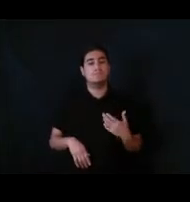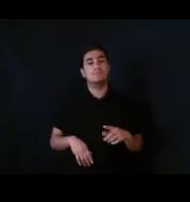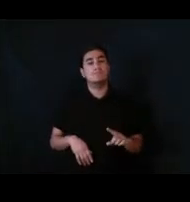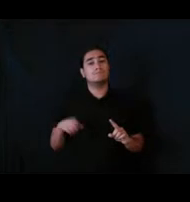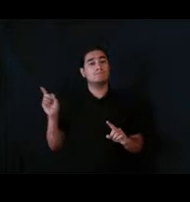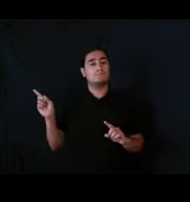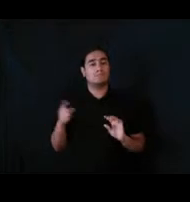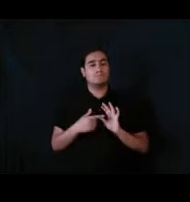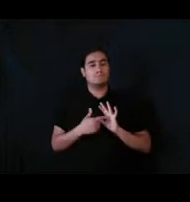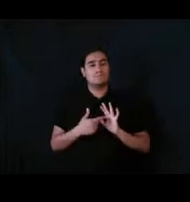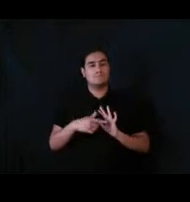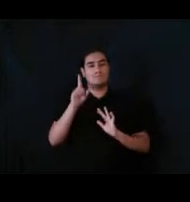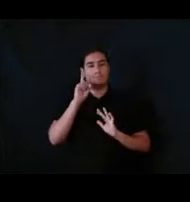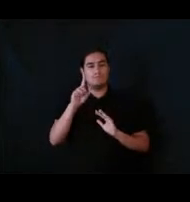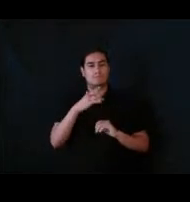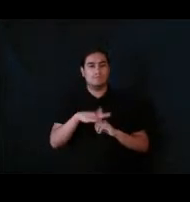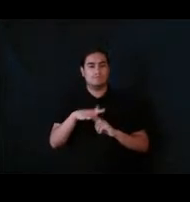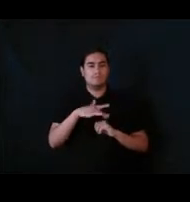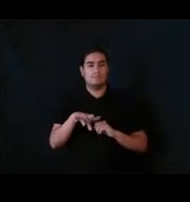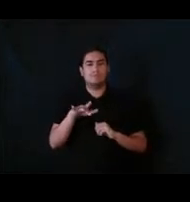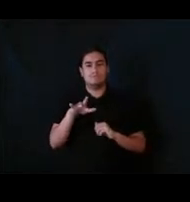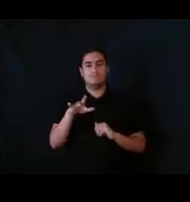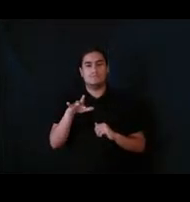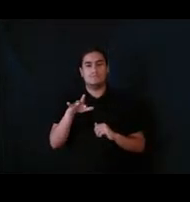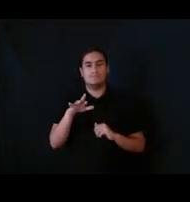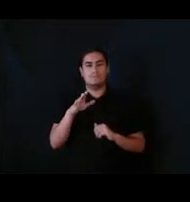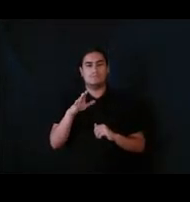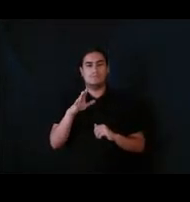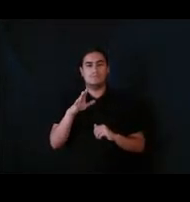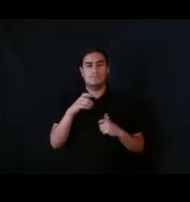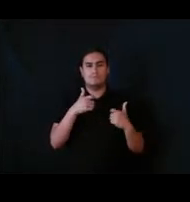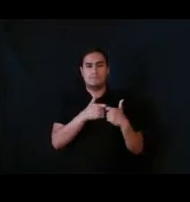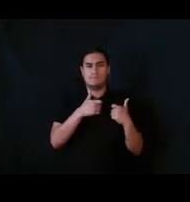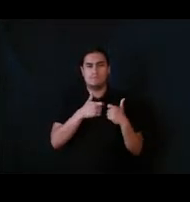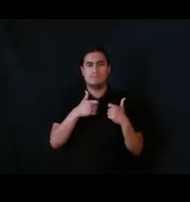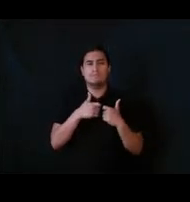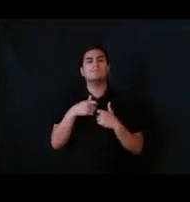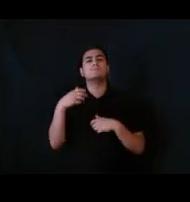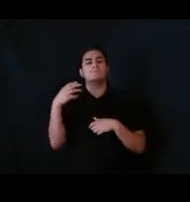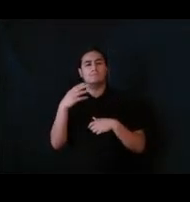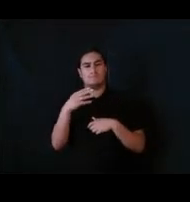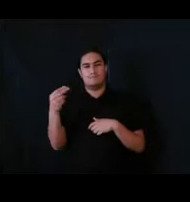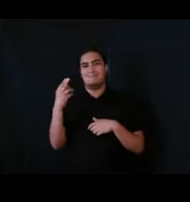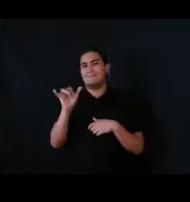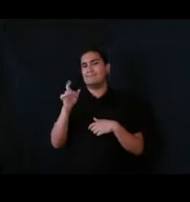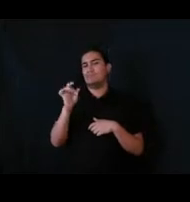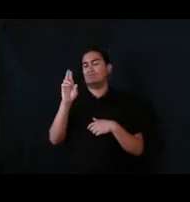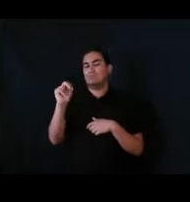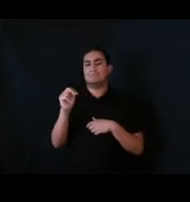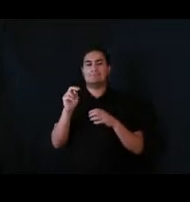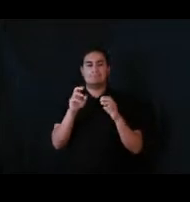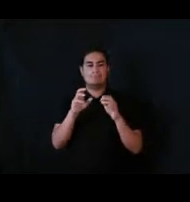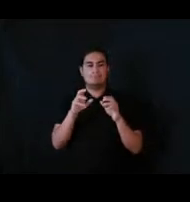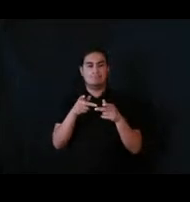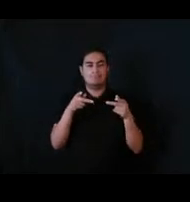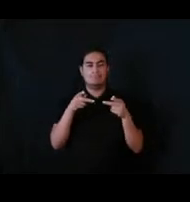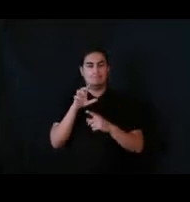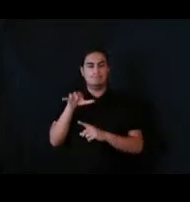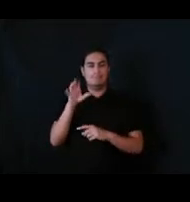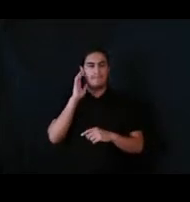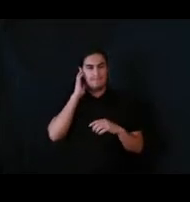this is an example that shows the availability of battery electric and hydrogen stations along interstates 10 15 and